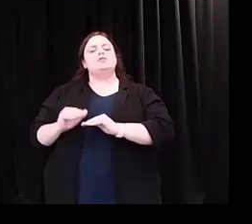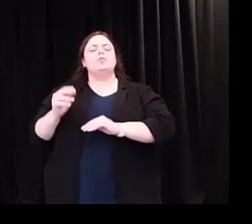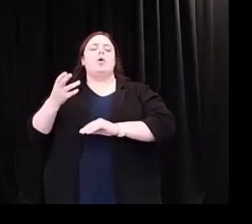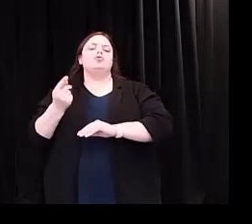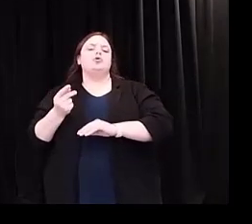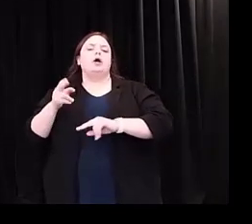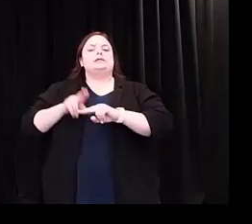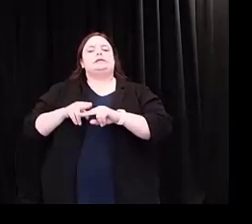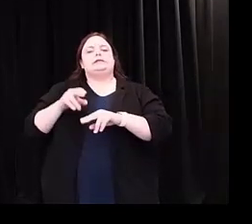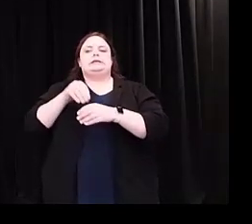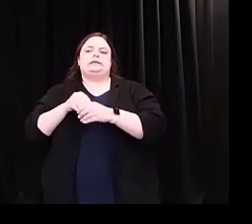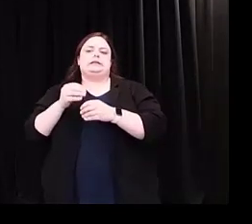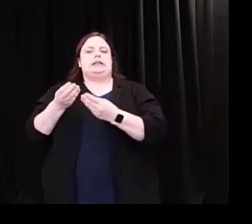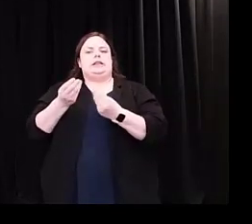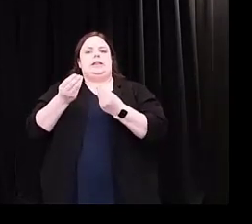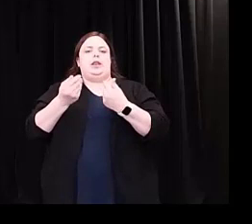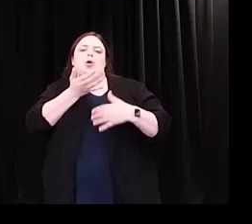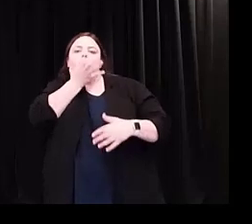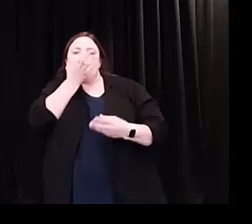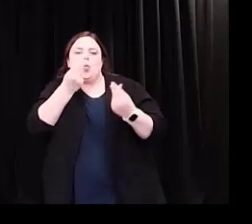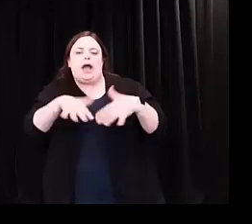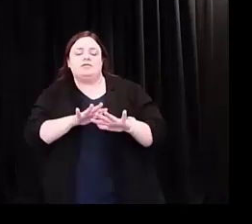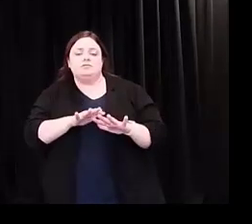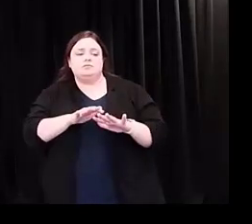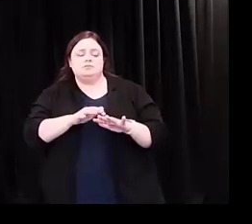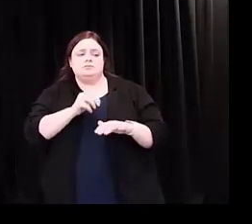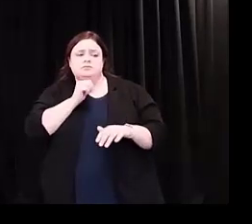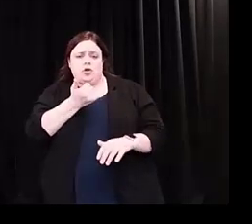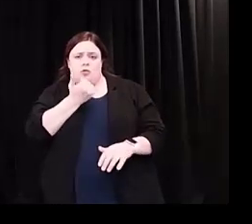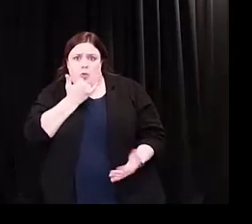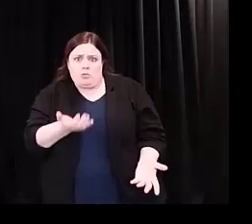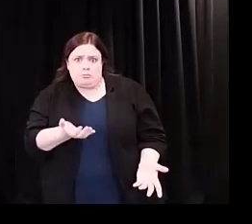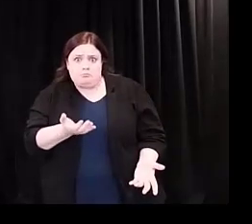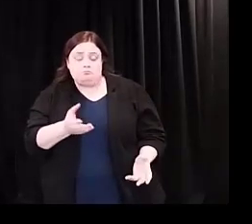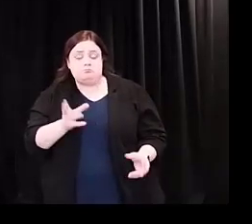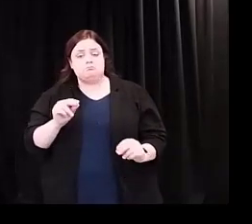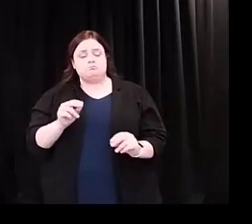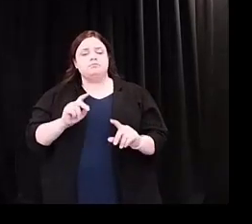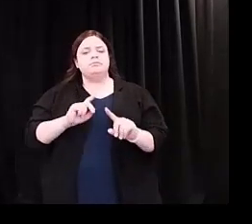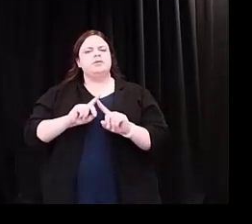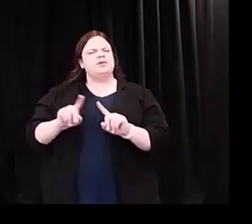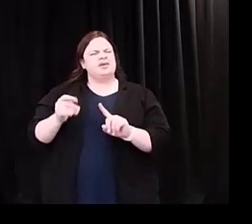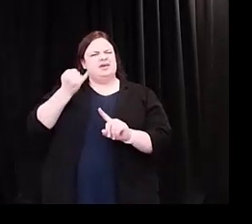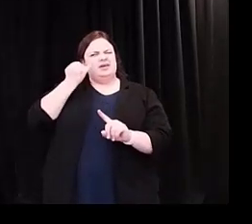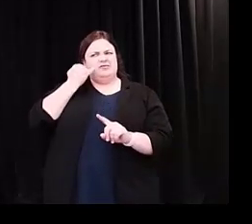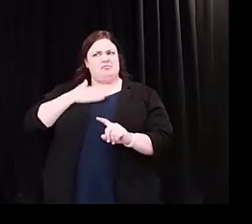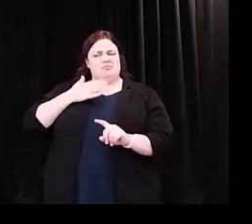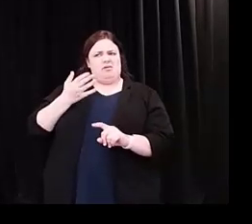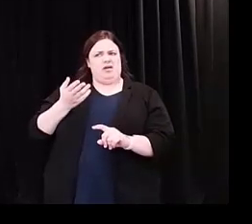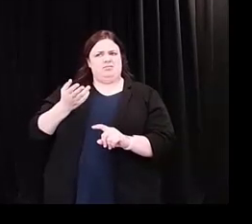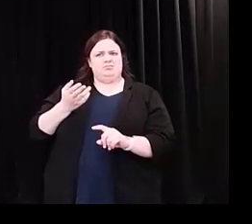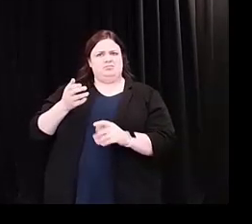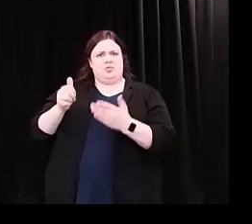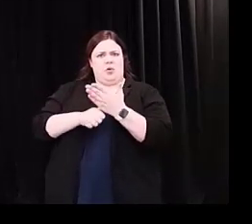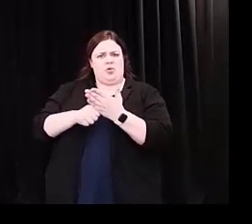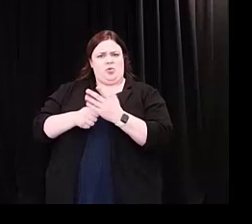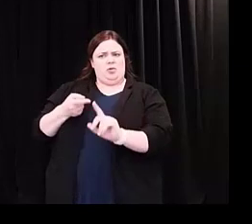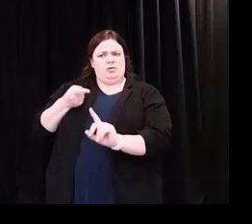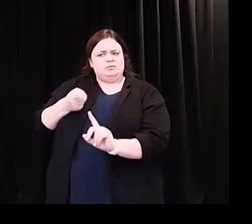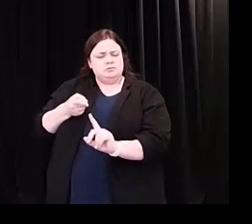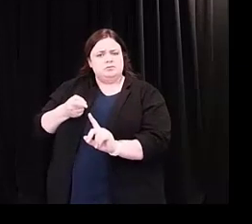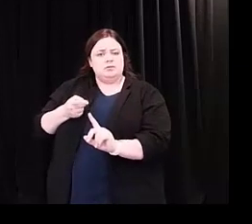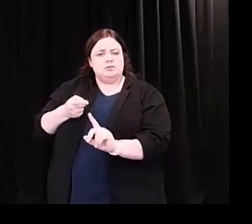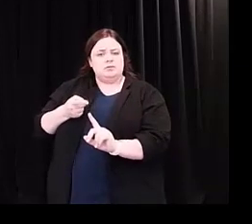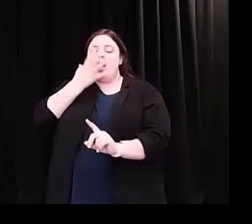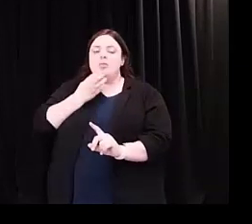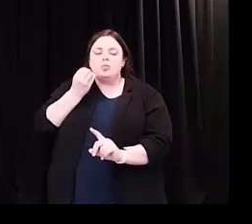sitting in the grass. It's not wrong, but if my article was about how pretty